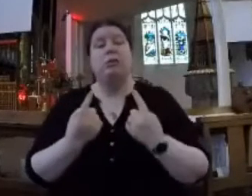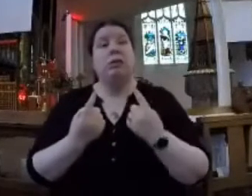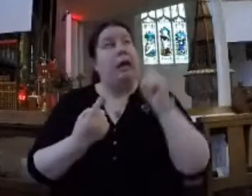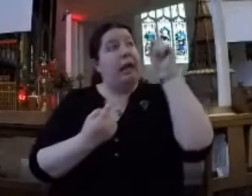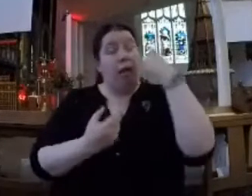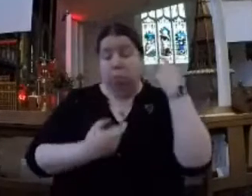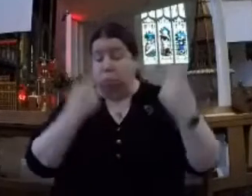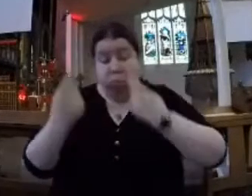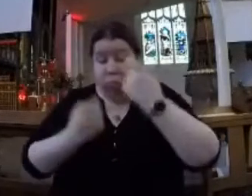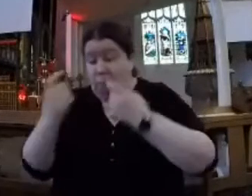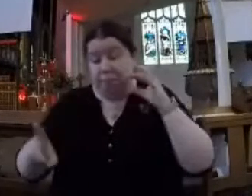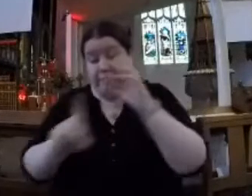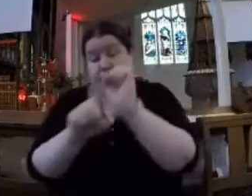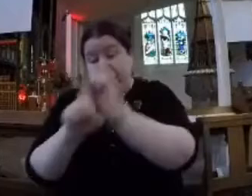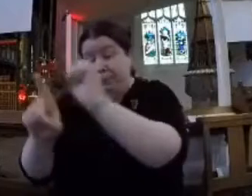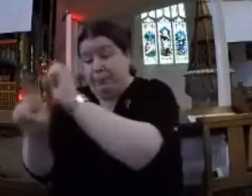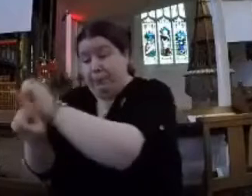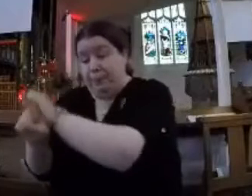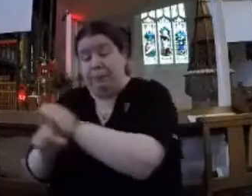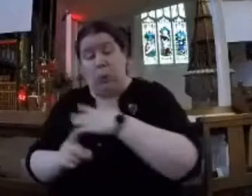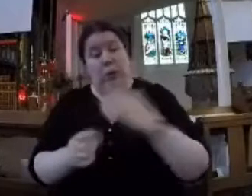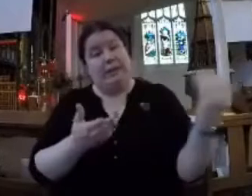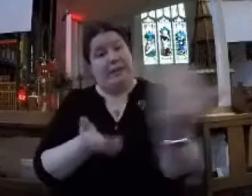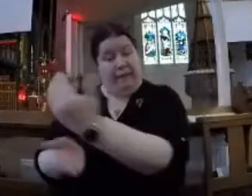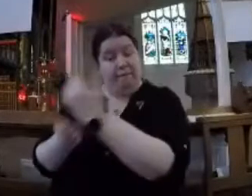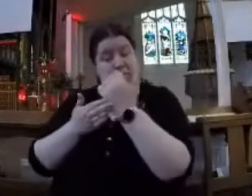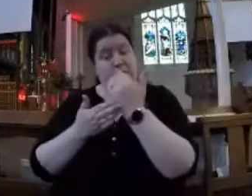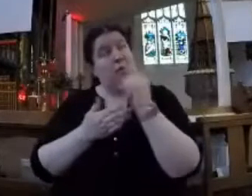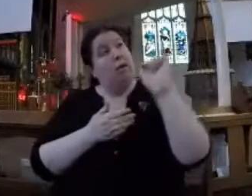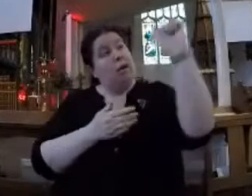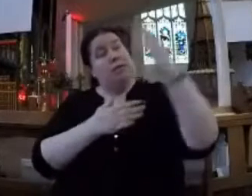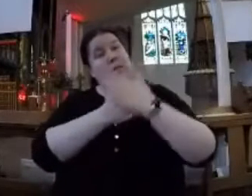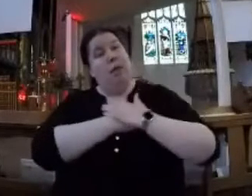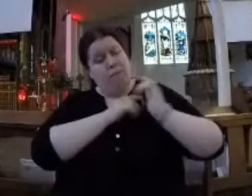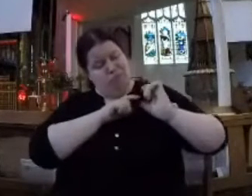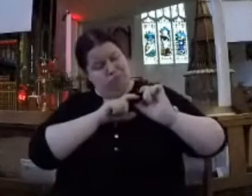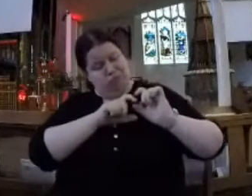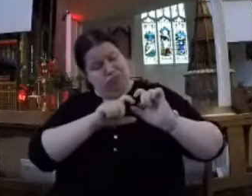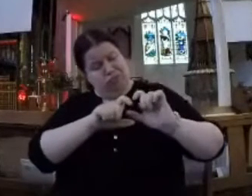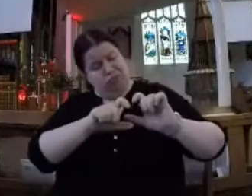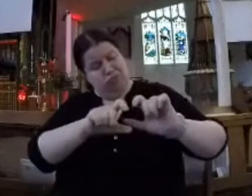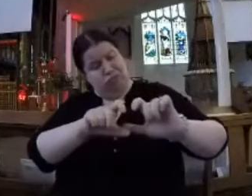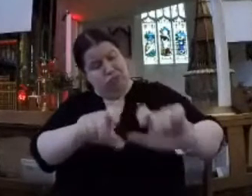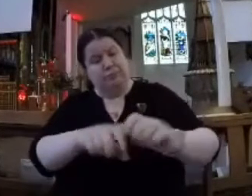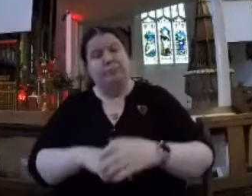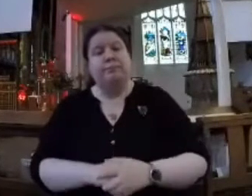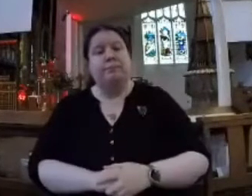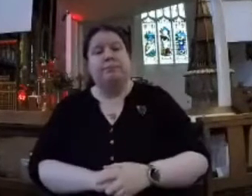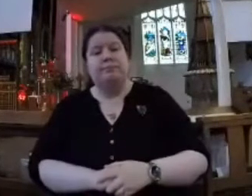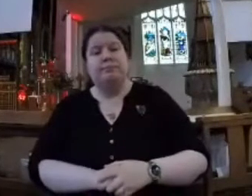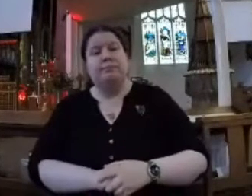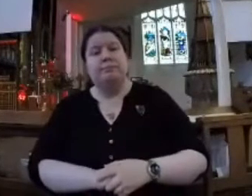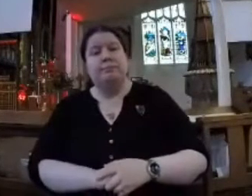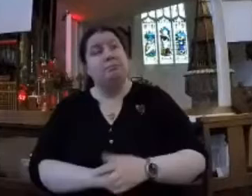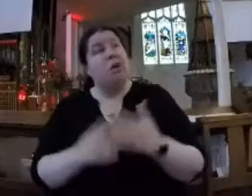hunts us down. He pursues us. His love is constant for us. But it's